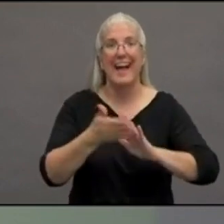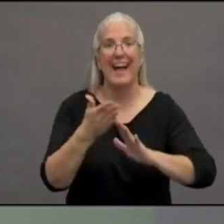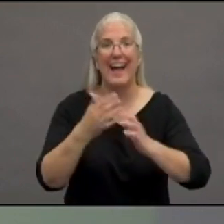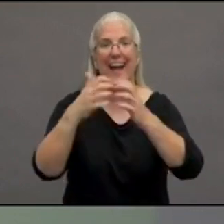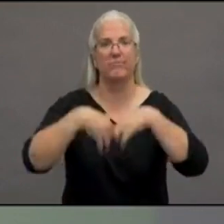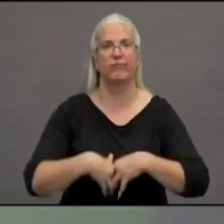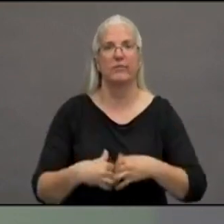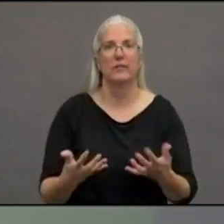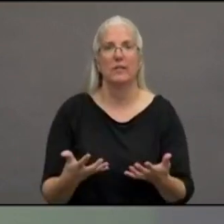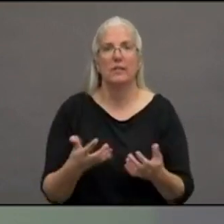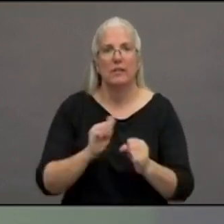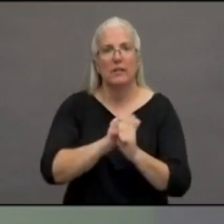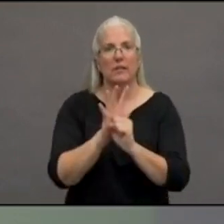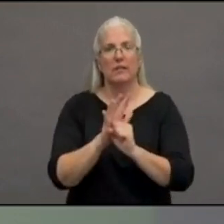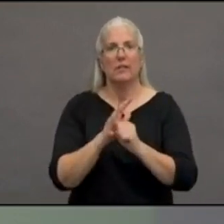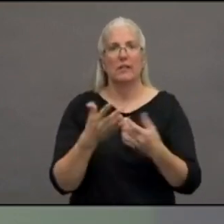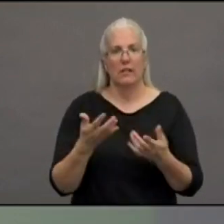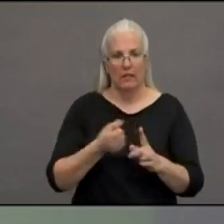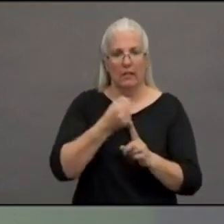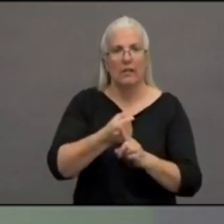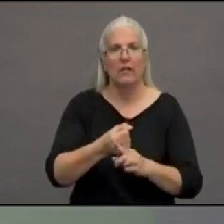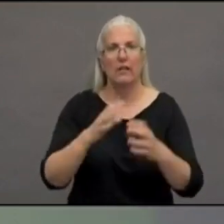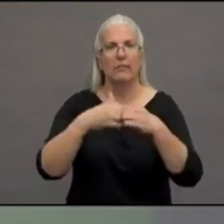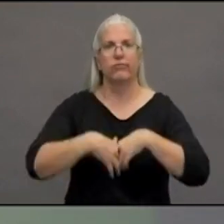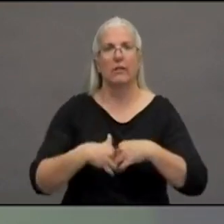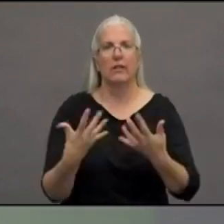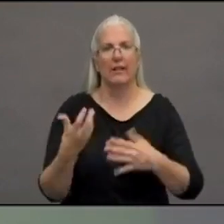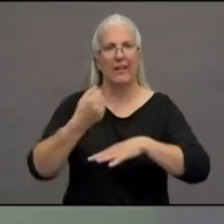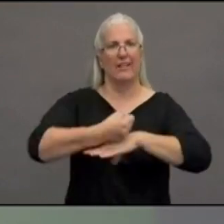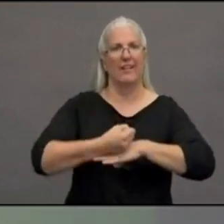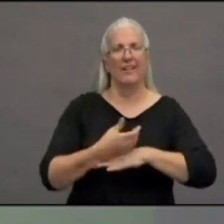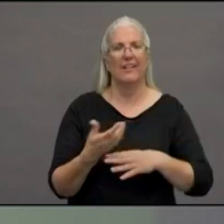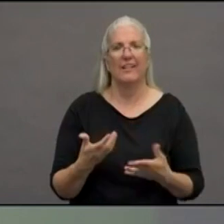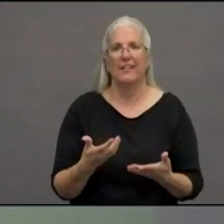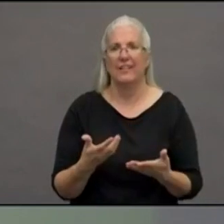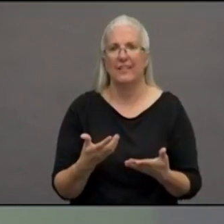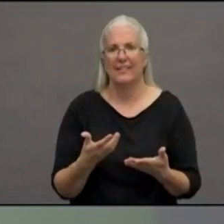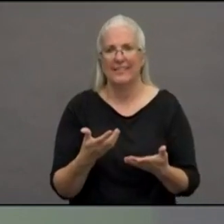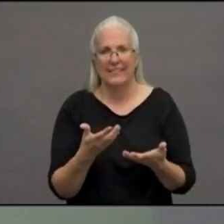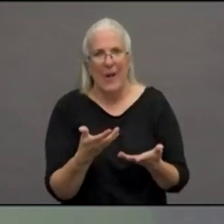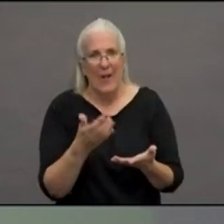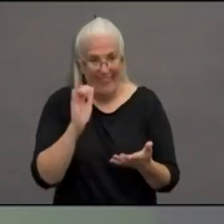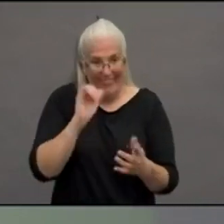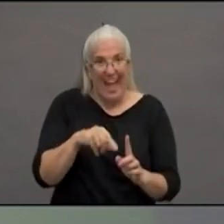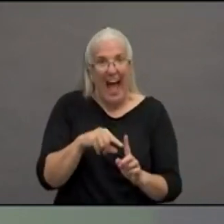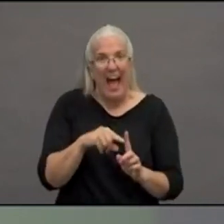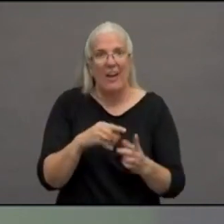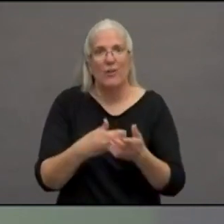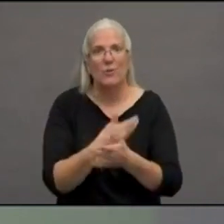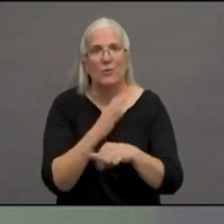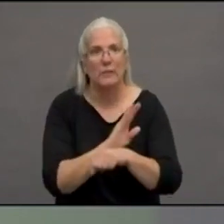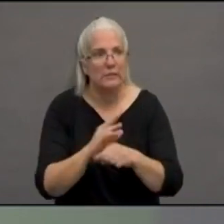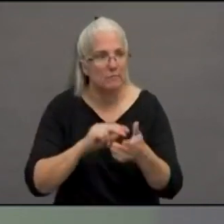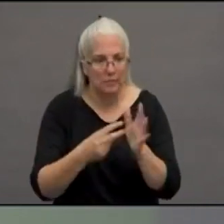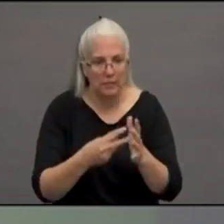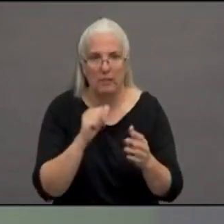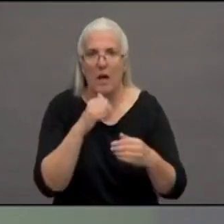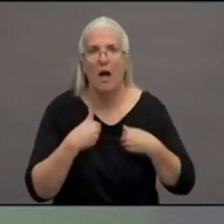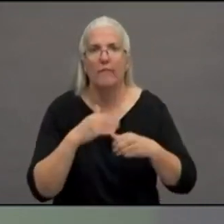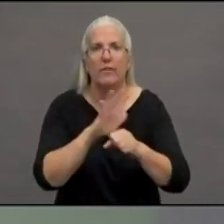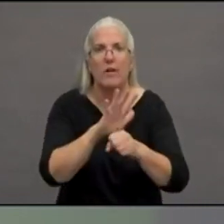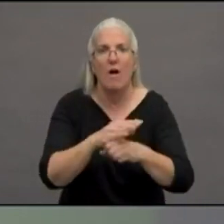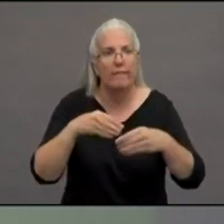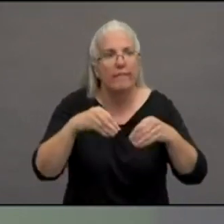It shuts down their business. They don't really have a big customer base, and so they're really suffering, and now they don't have enough money to spend on